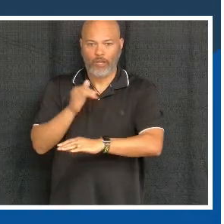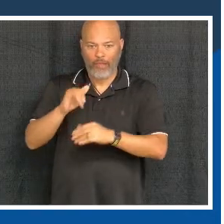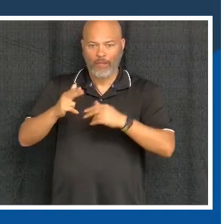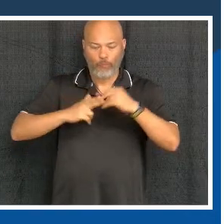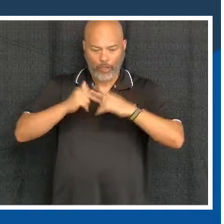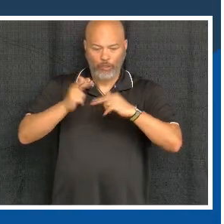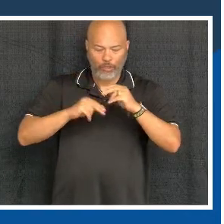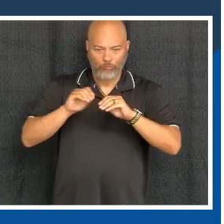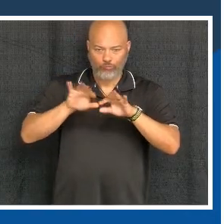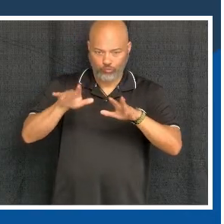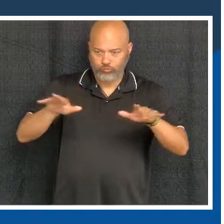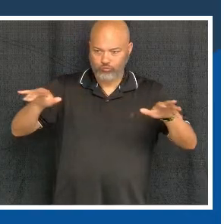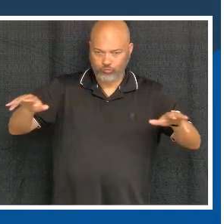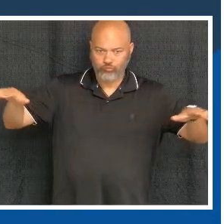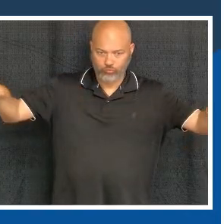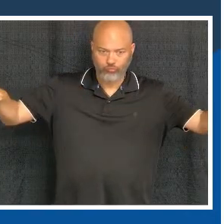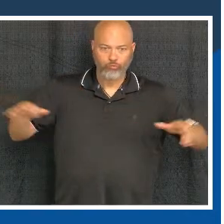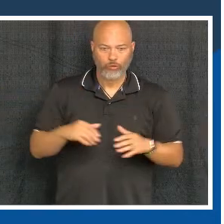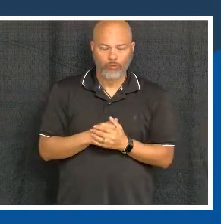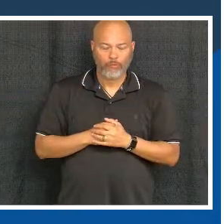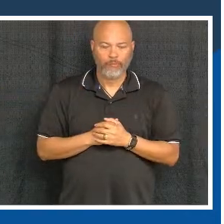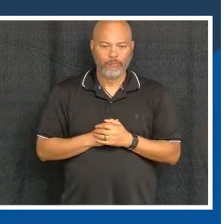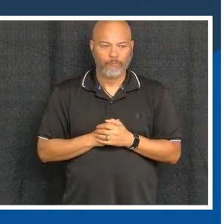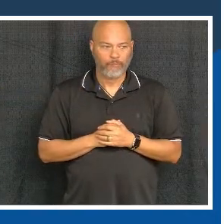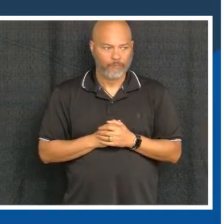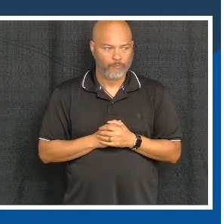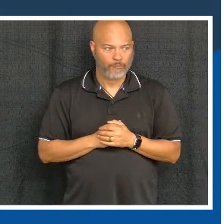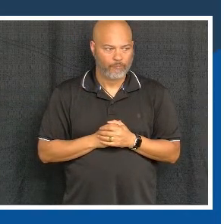grid, building out our distribution system.